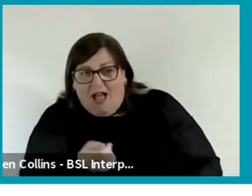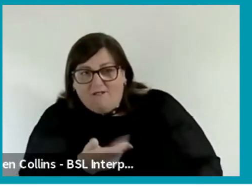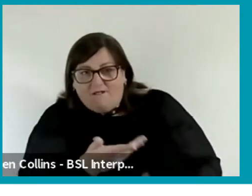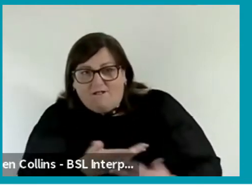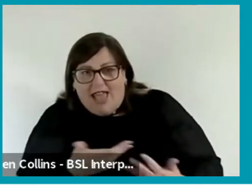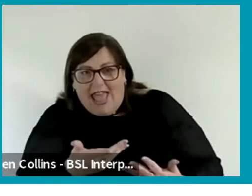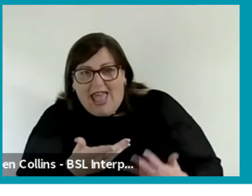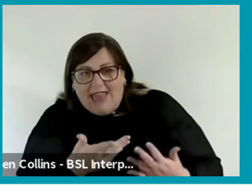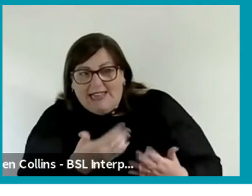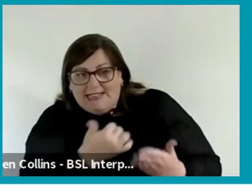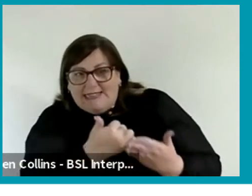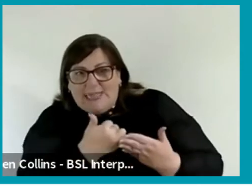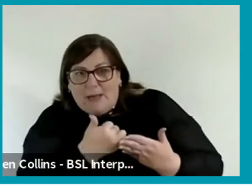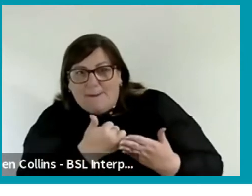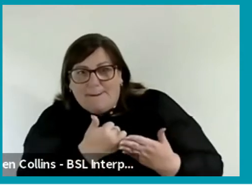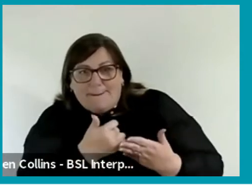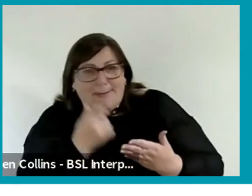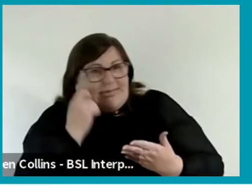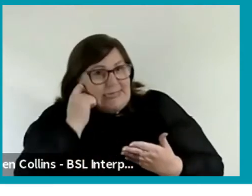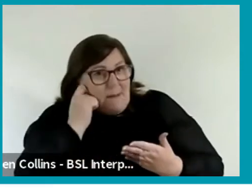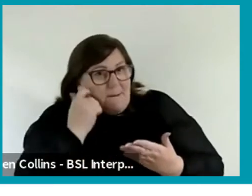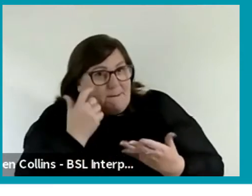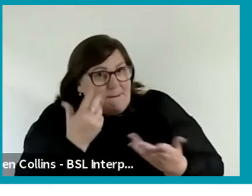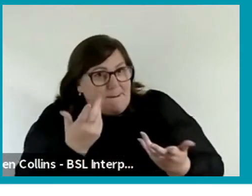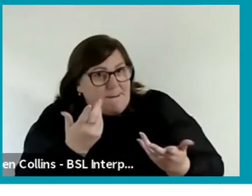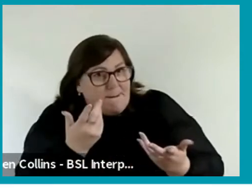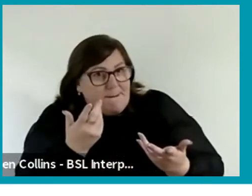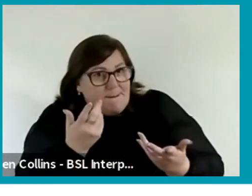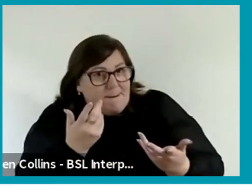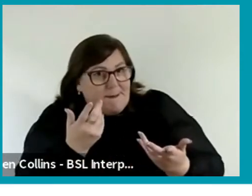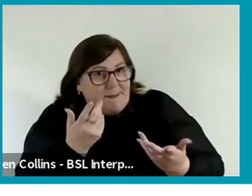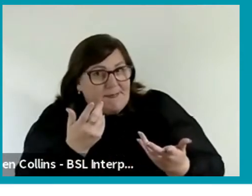roles right now? So what tips can you give them?